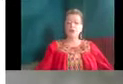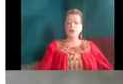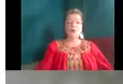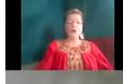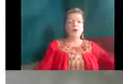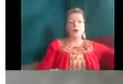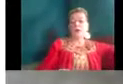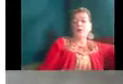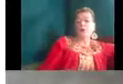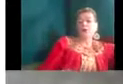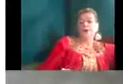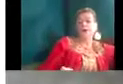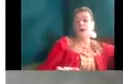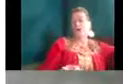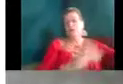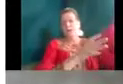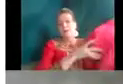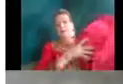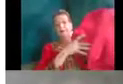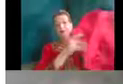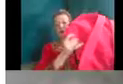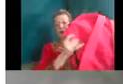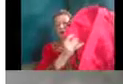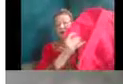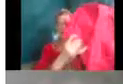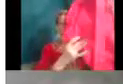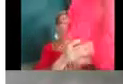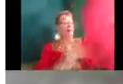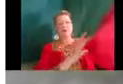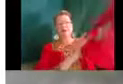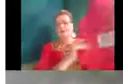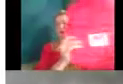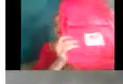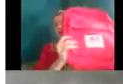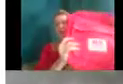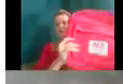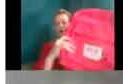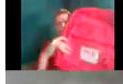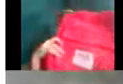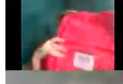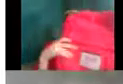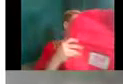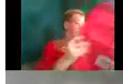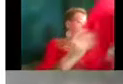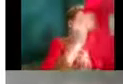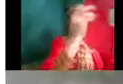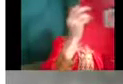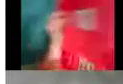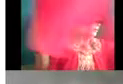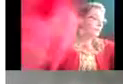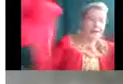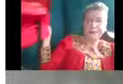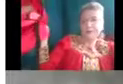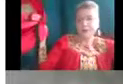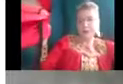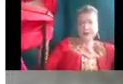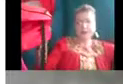so I always always recommend having a go bag you know a bag any type of bag you